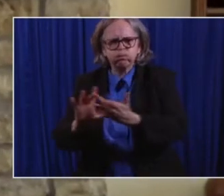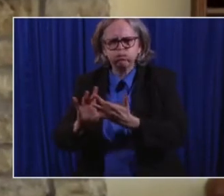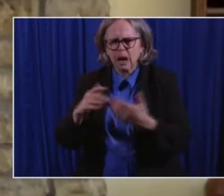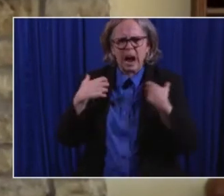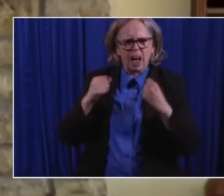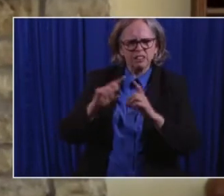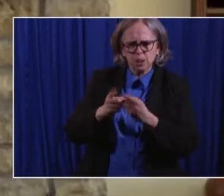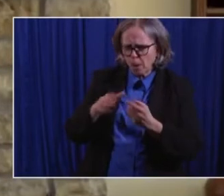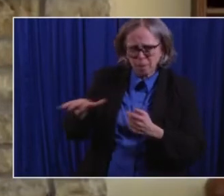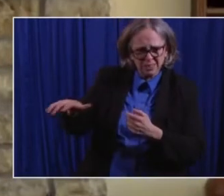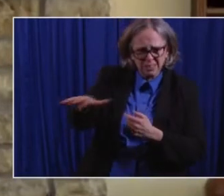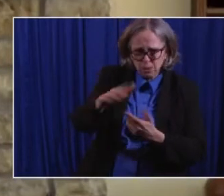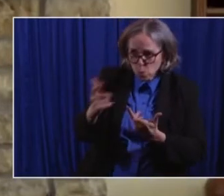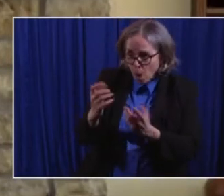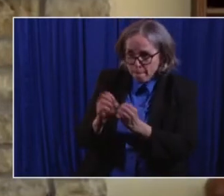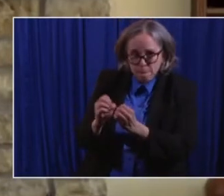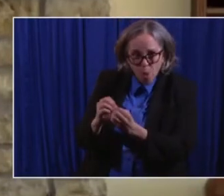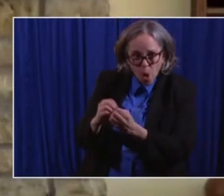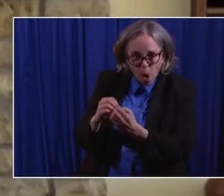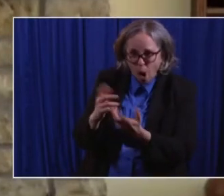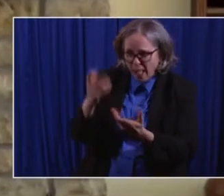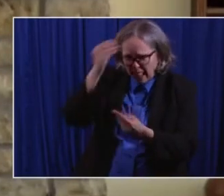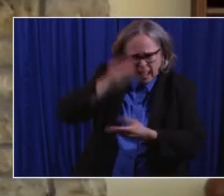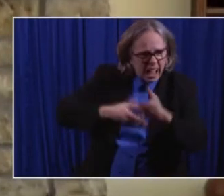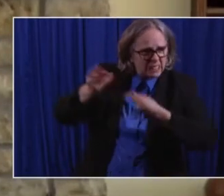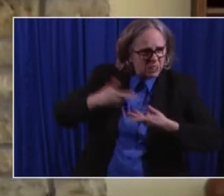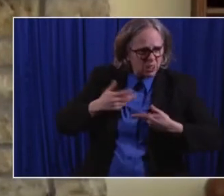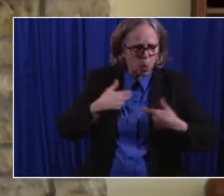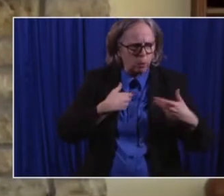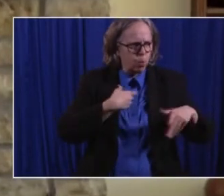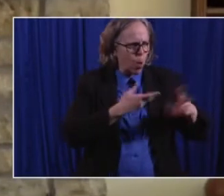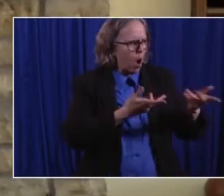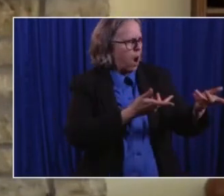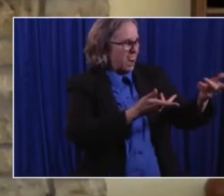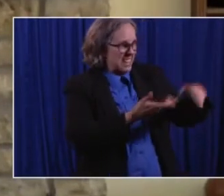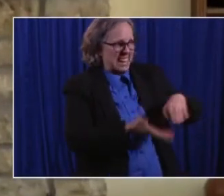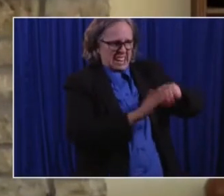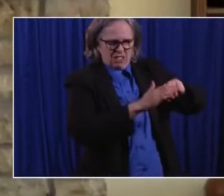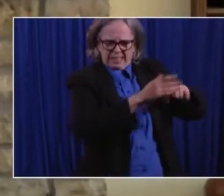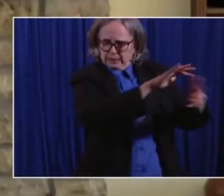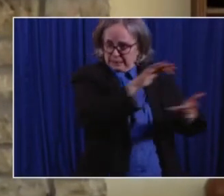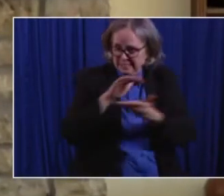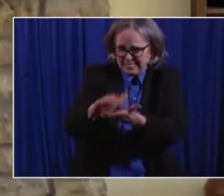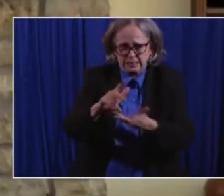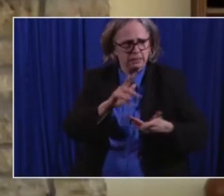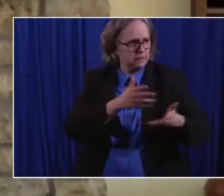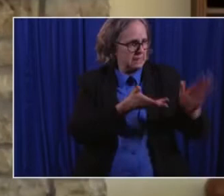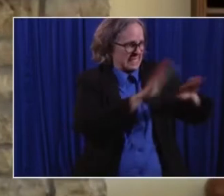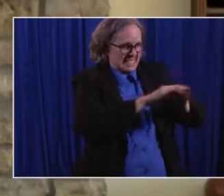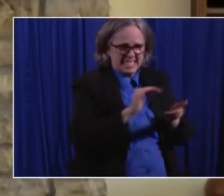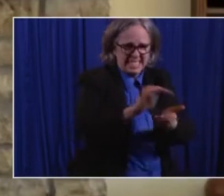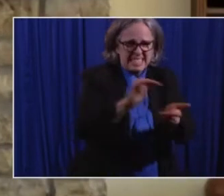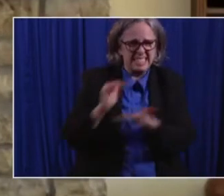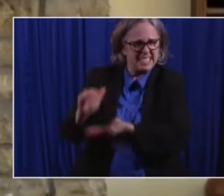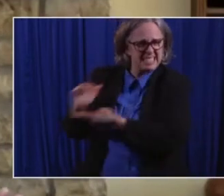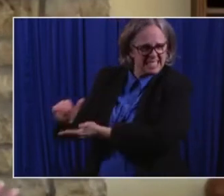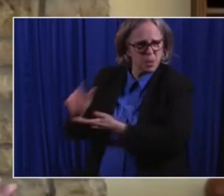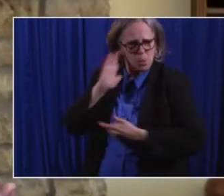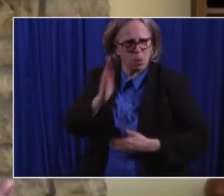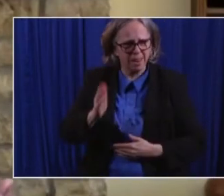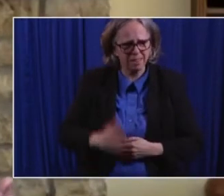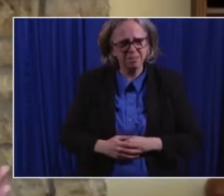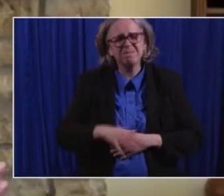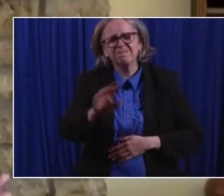more vaccine next week. So, but it's not just the health departments. They can only do so much. We have